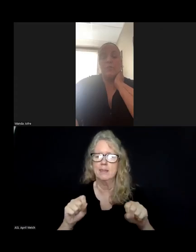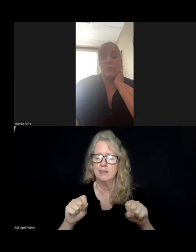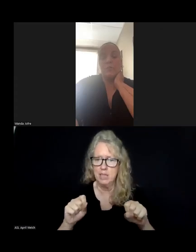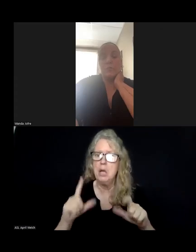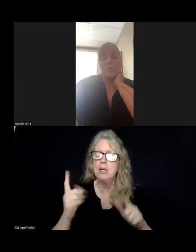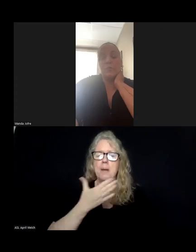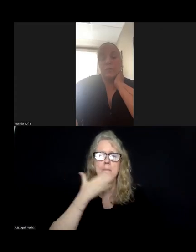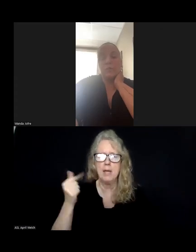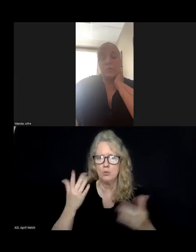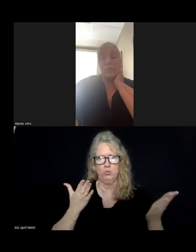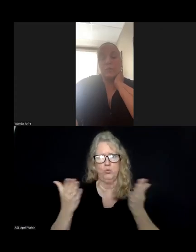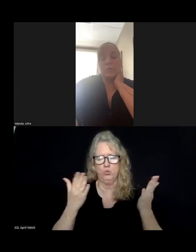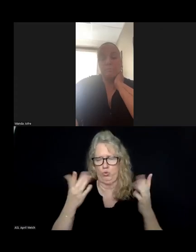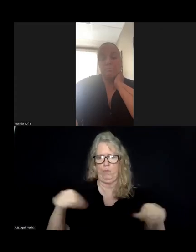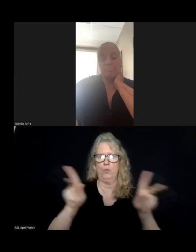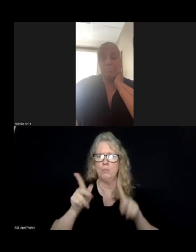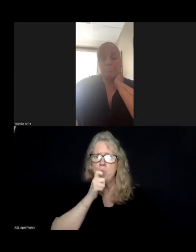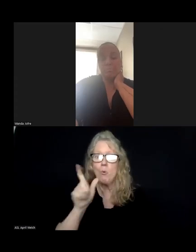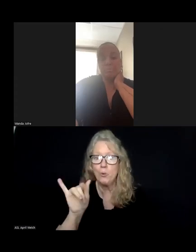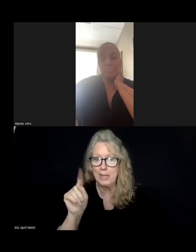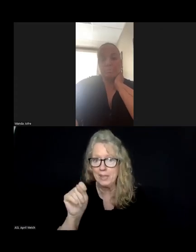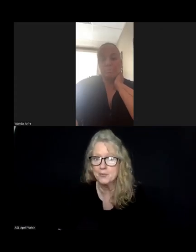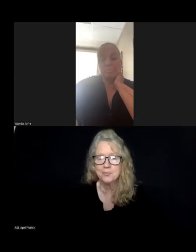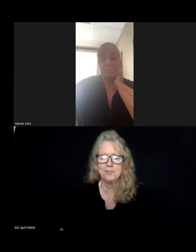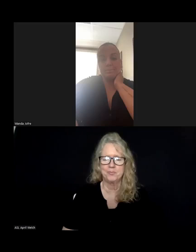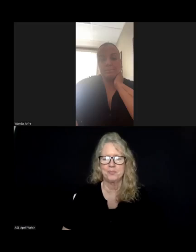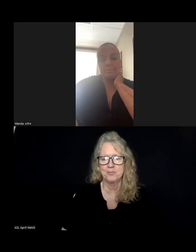to better serve those who need the work.